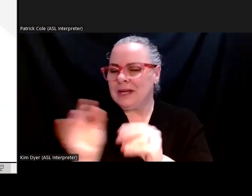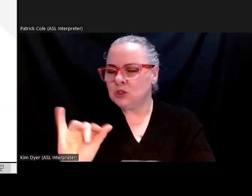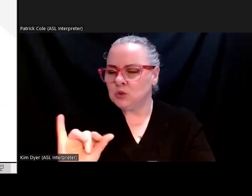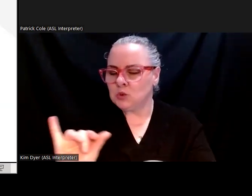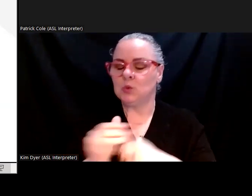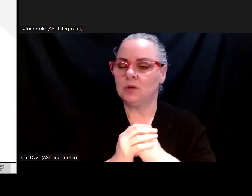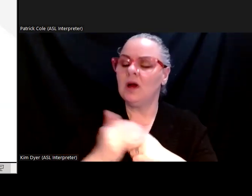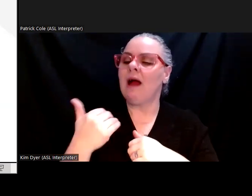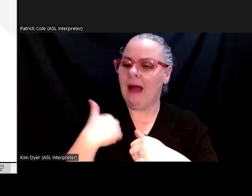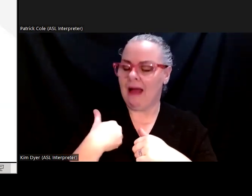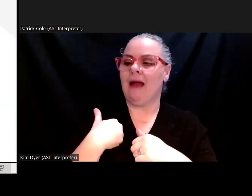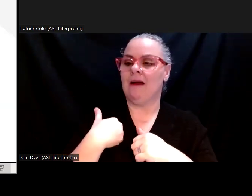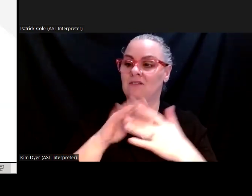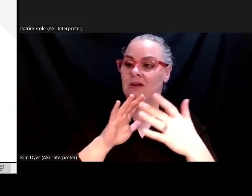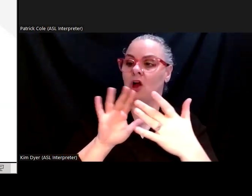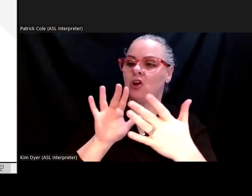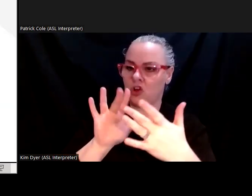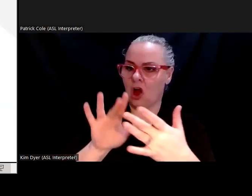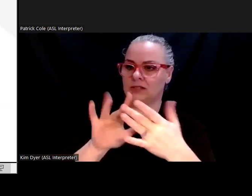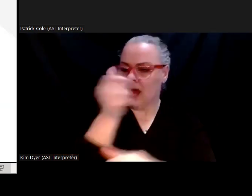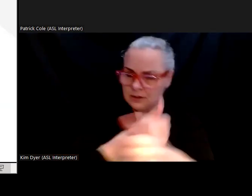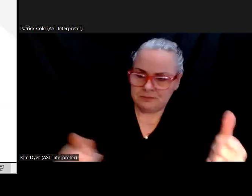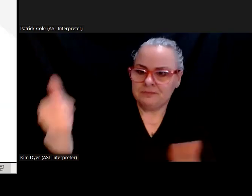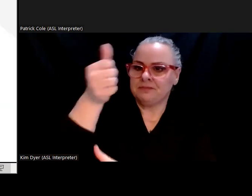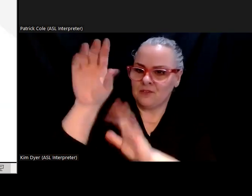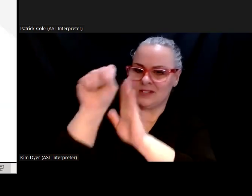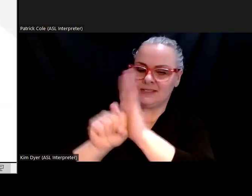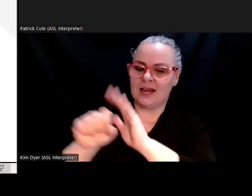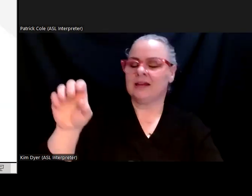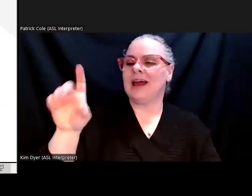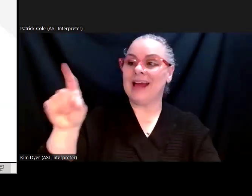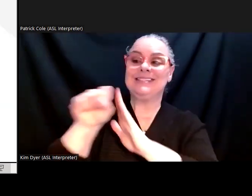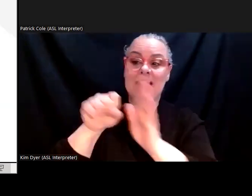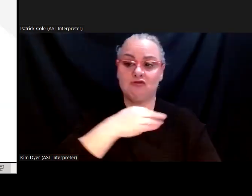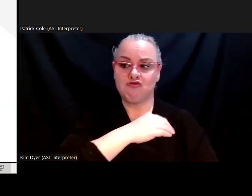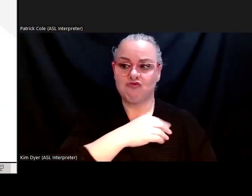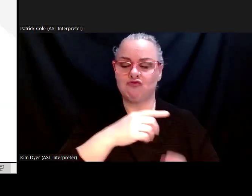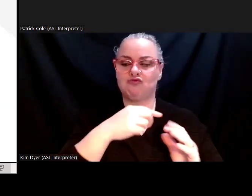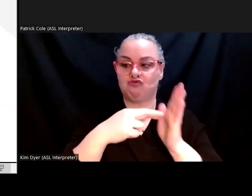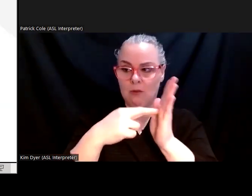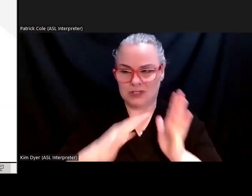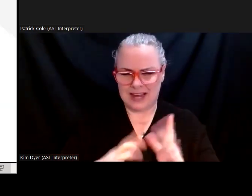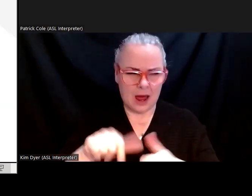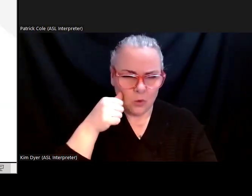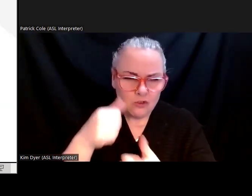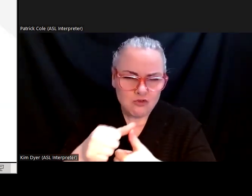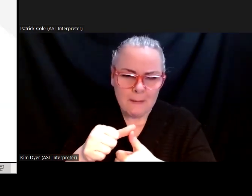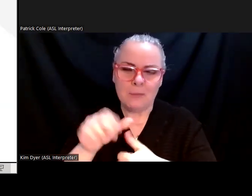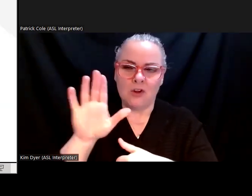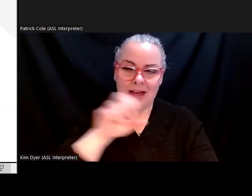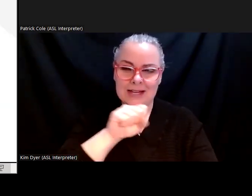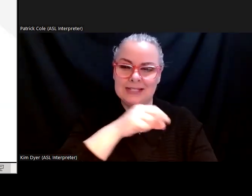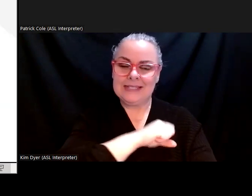well, contact the municipality as well as the state representative. So I don't know if you remember that state